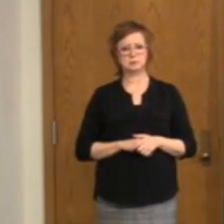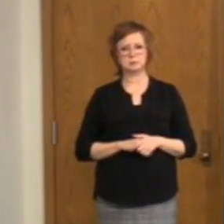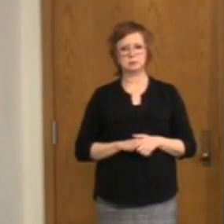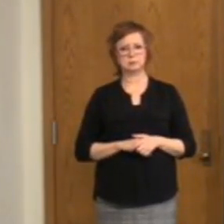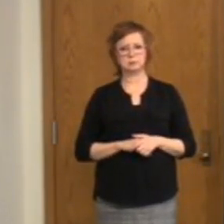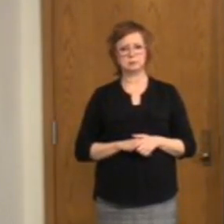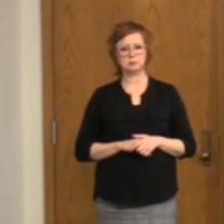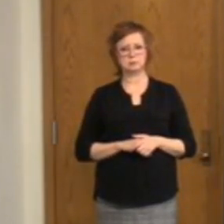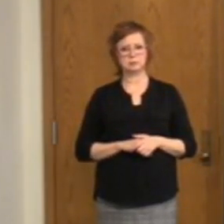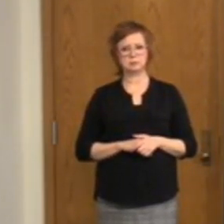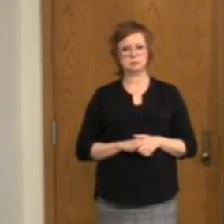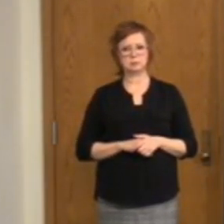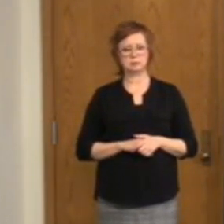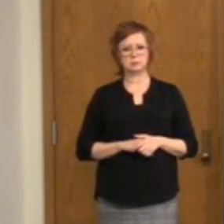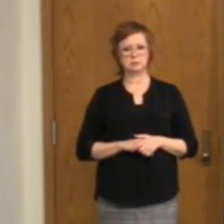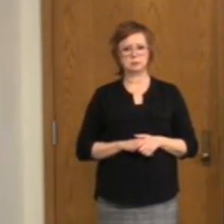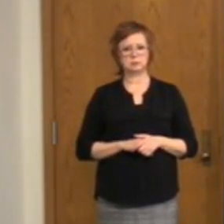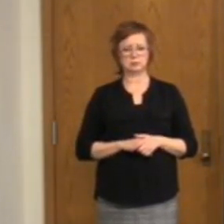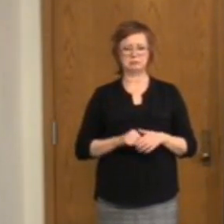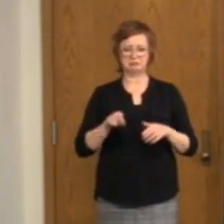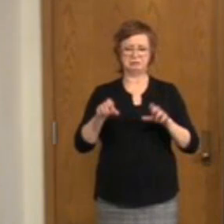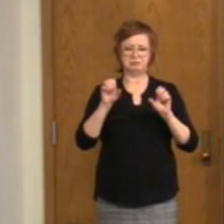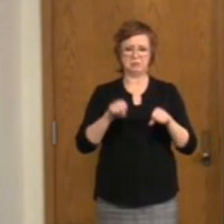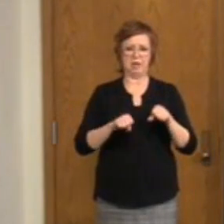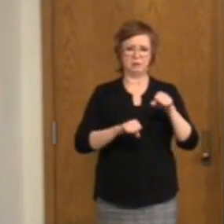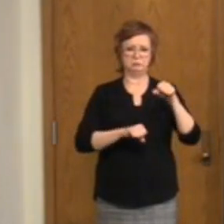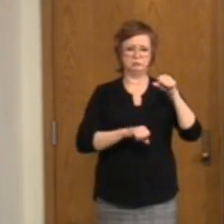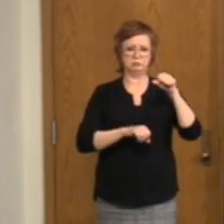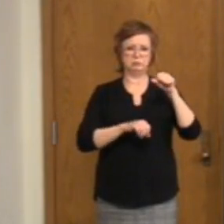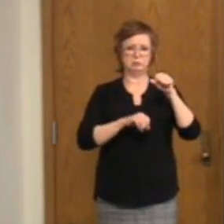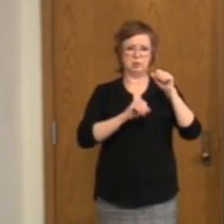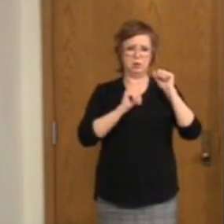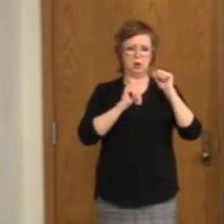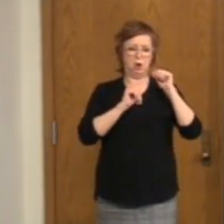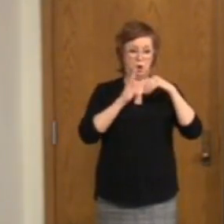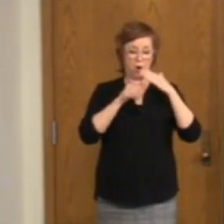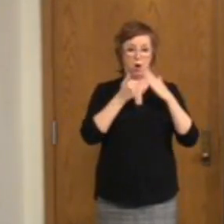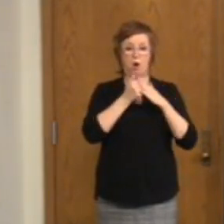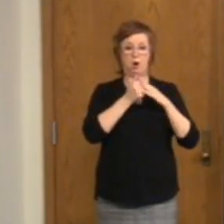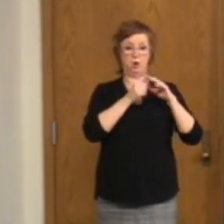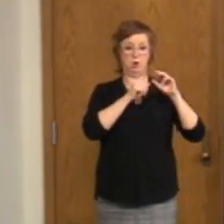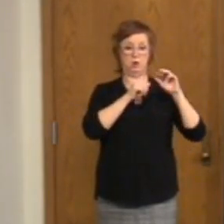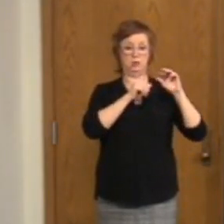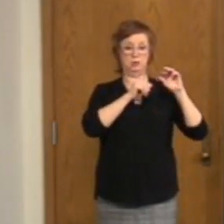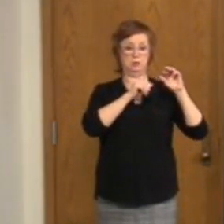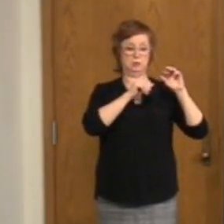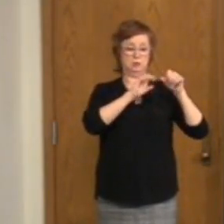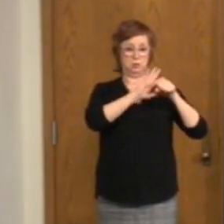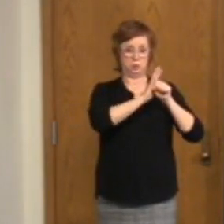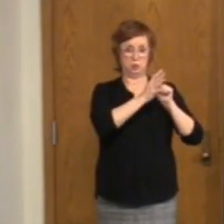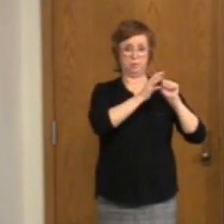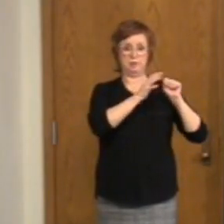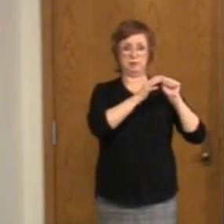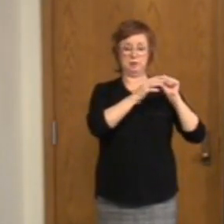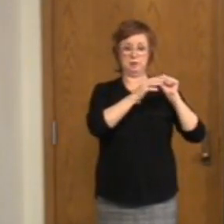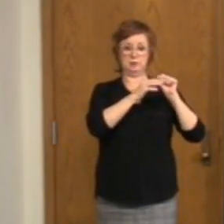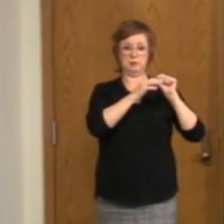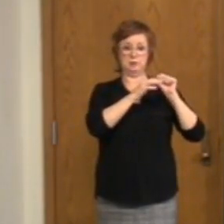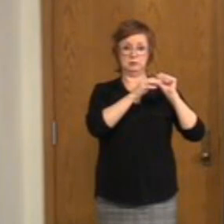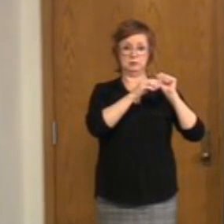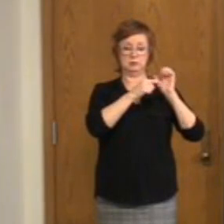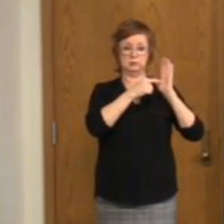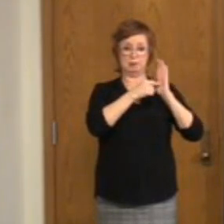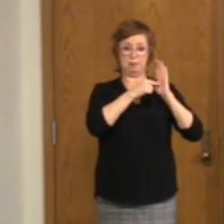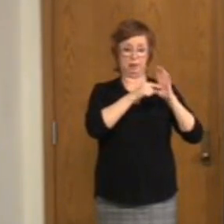almost the majority of samples if required, that can screen out which samples need that full genotyping. So